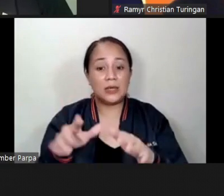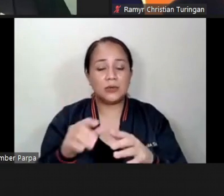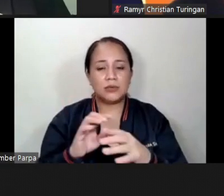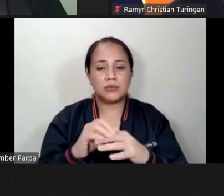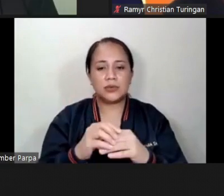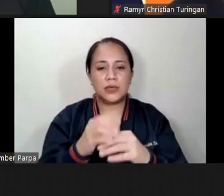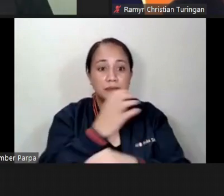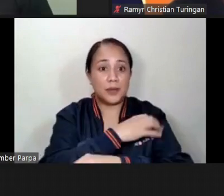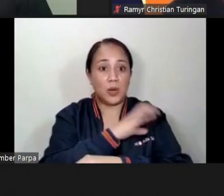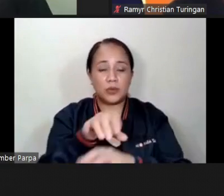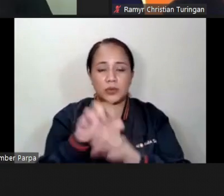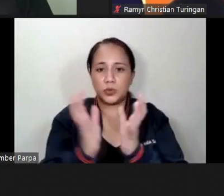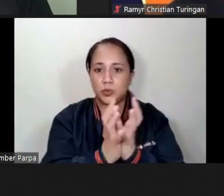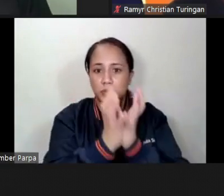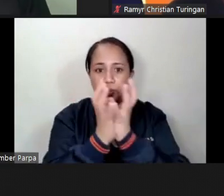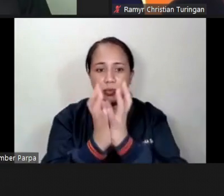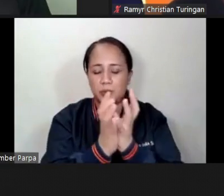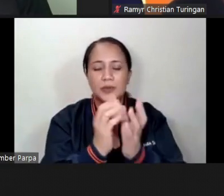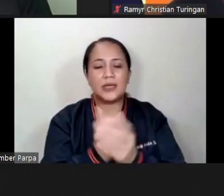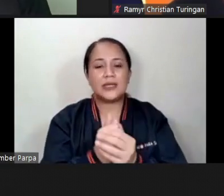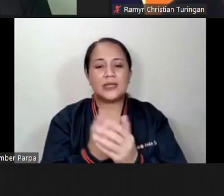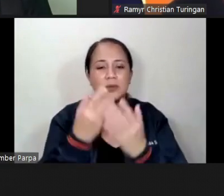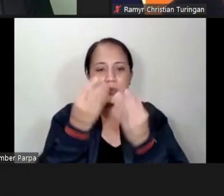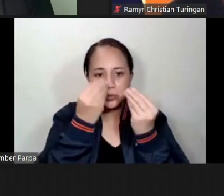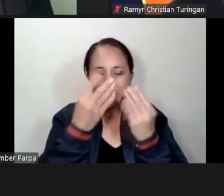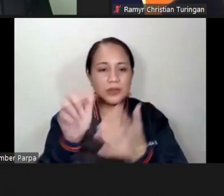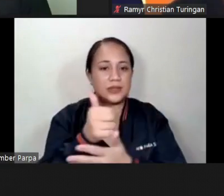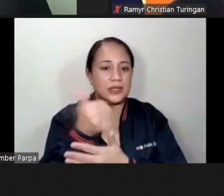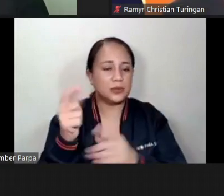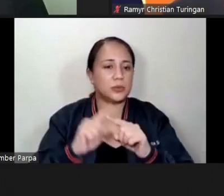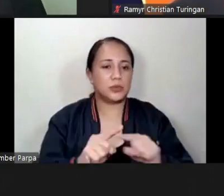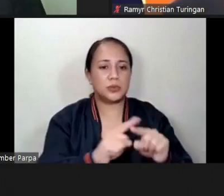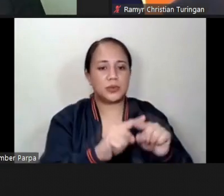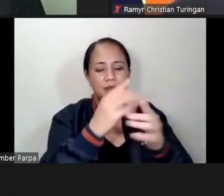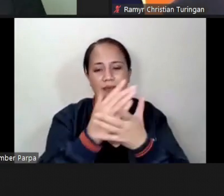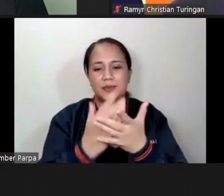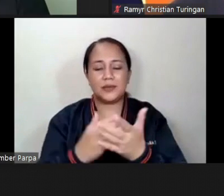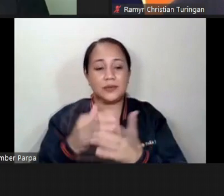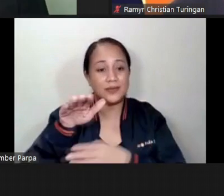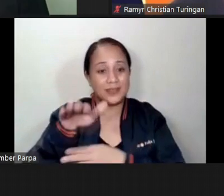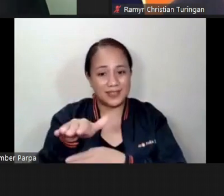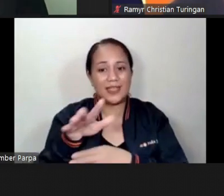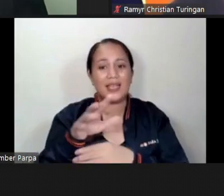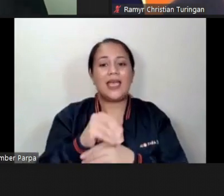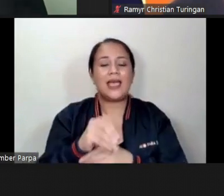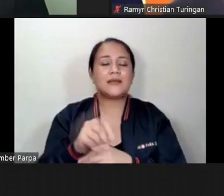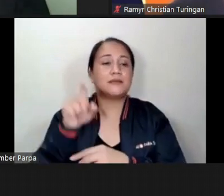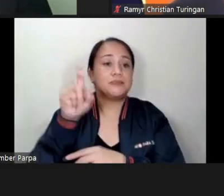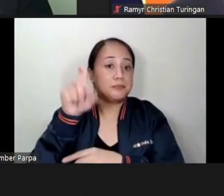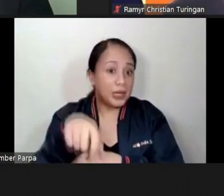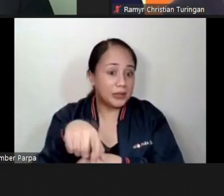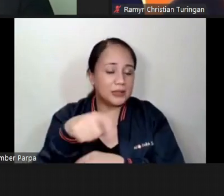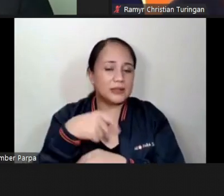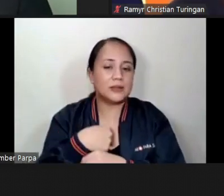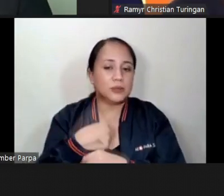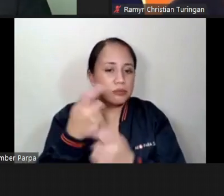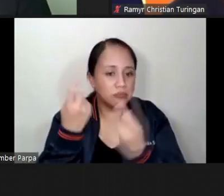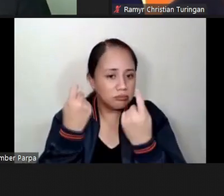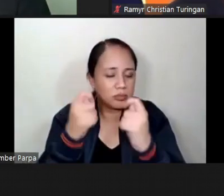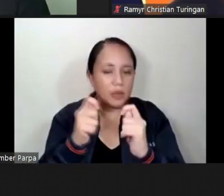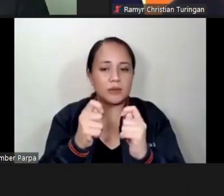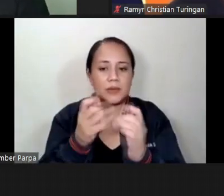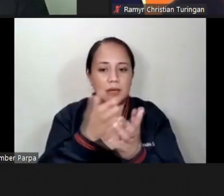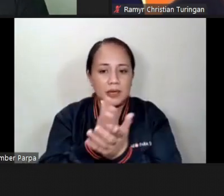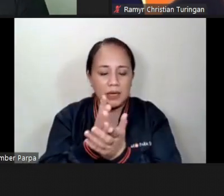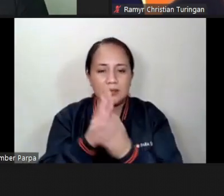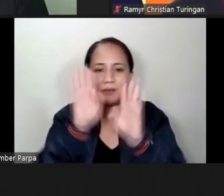our communities and let us also inform others with the different rights of the child and that kailangan nating tutukan ang mga karapatan ng